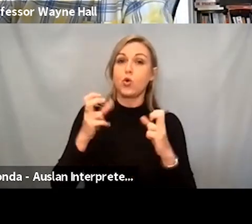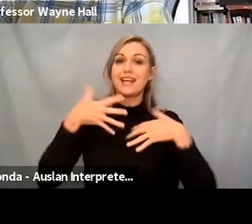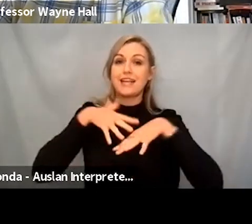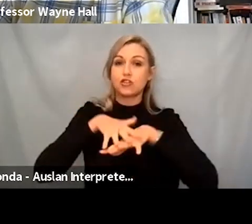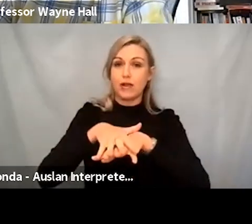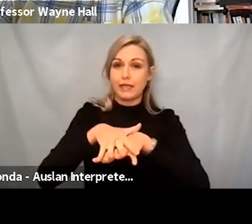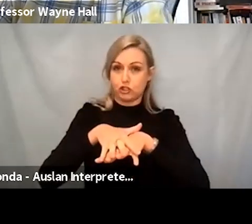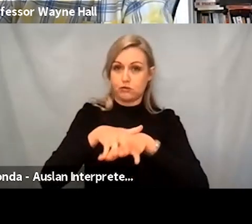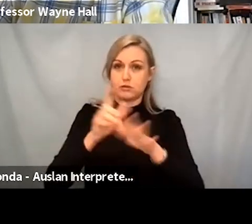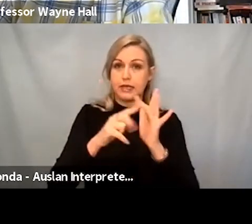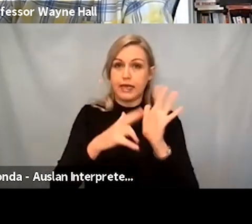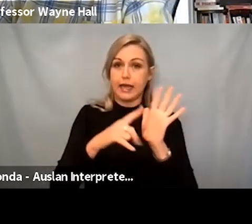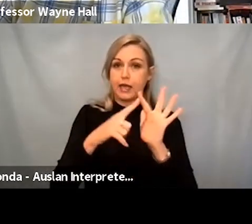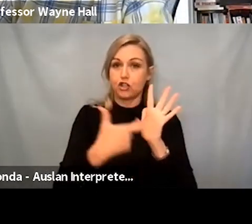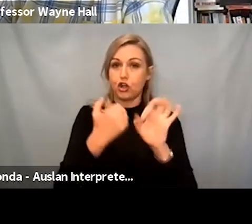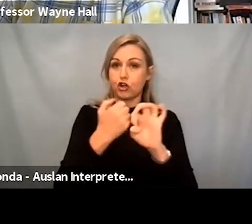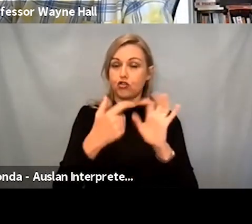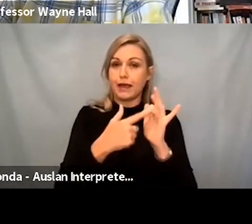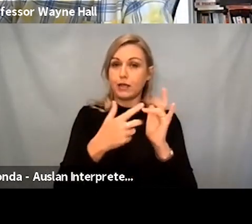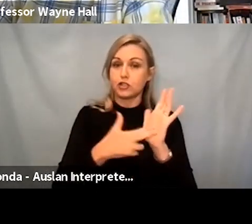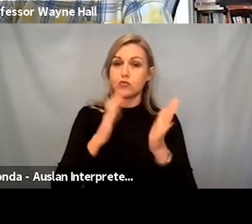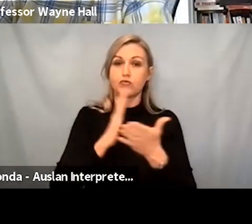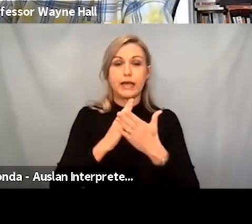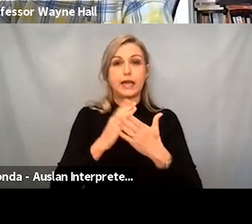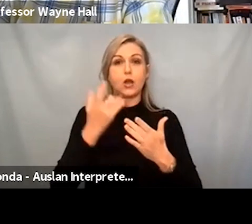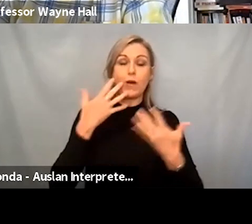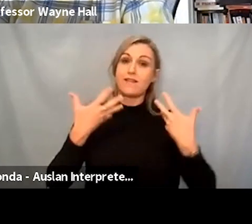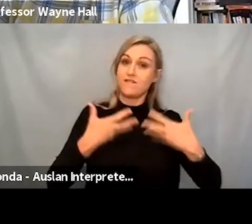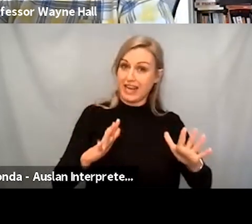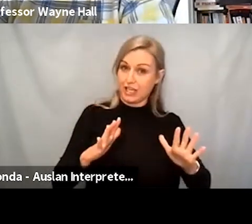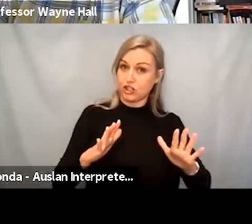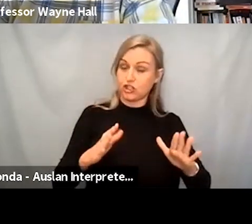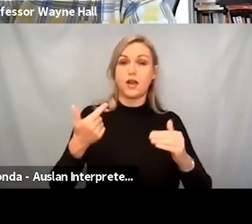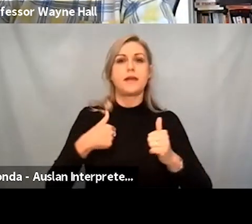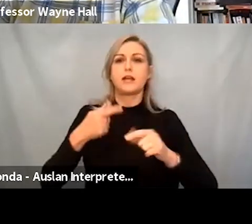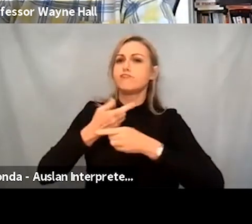integration, which is, in a sense, processing the experience afterwards.